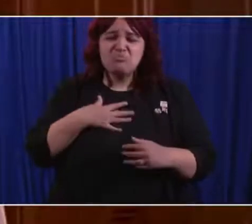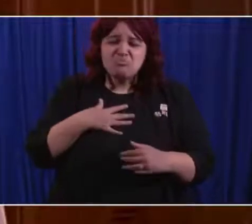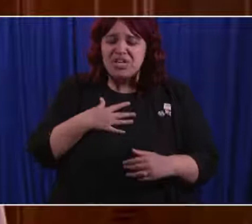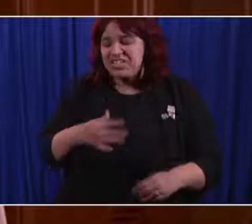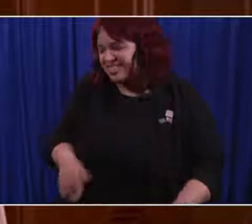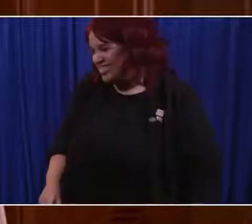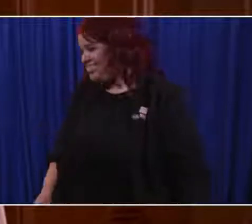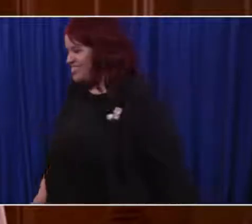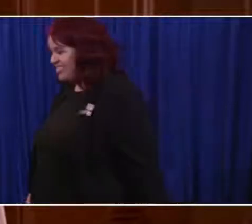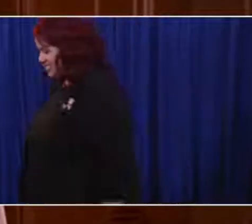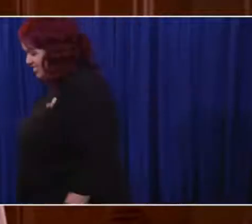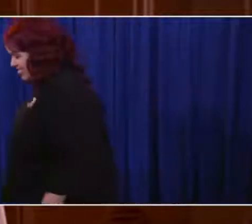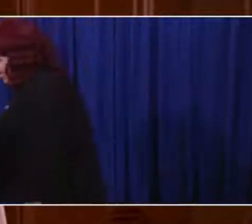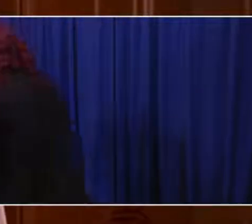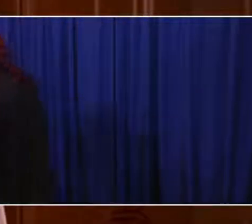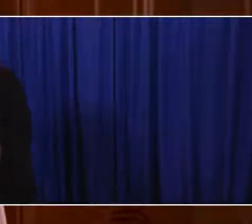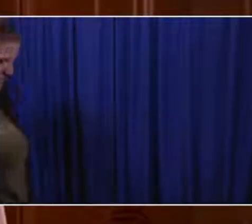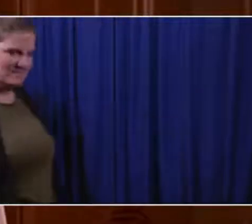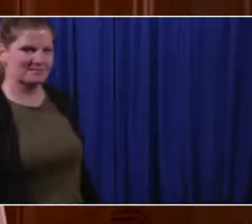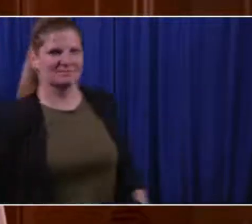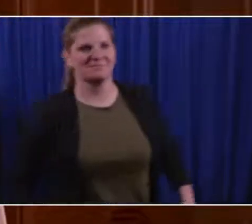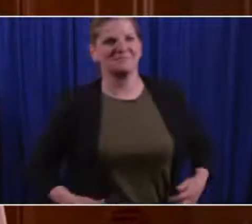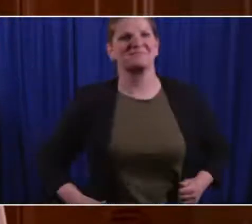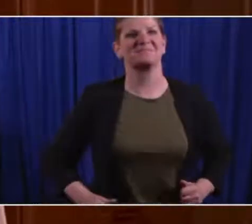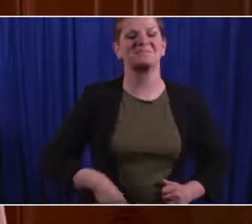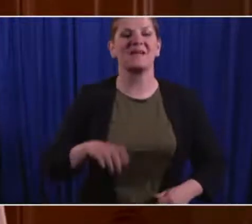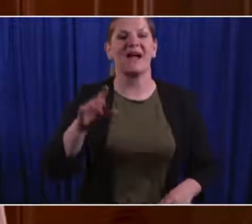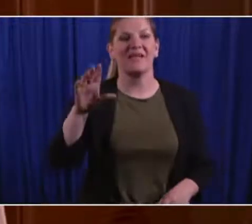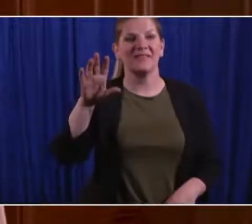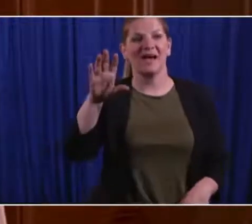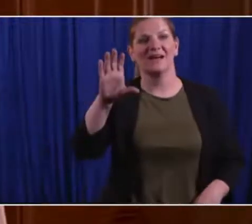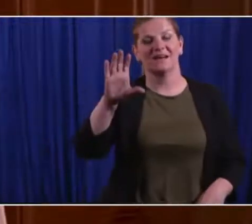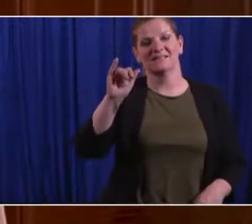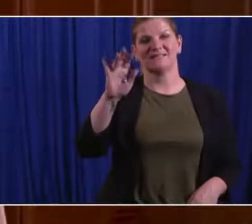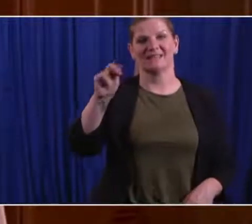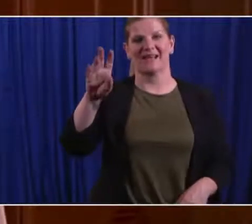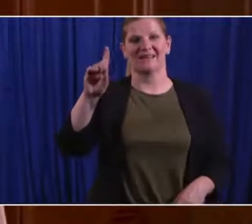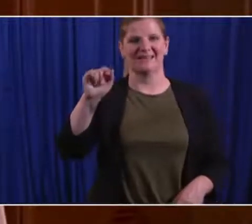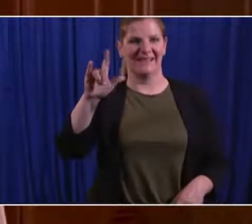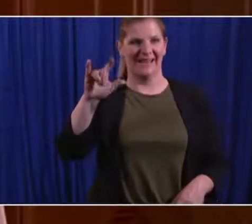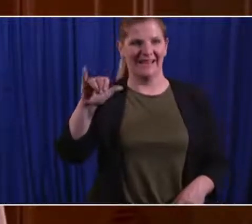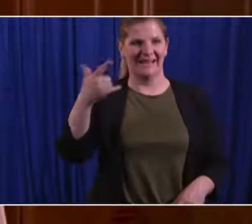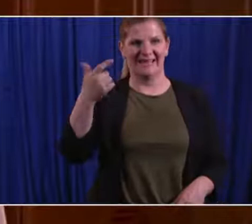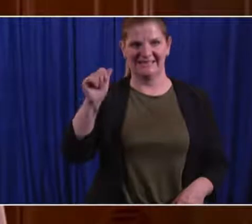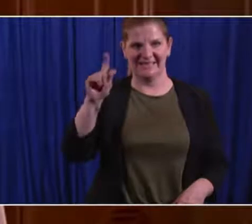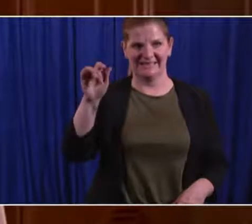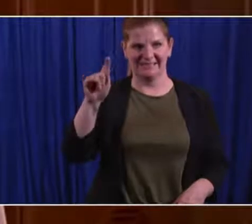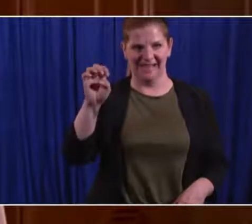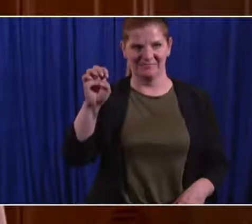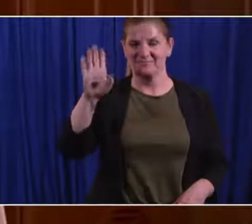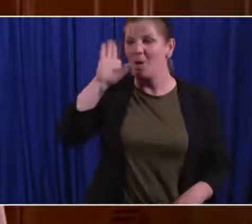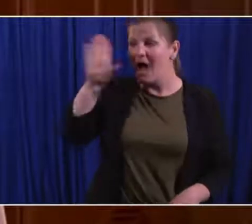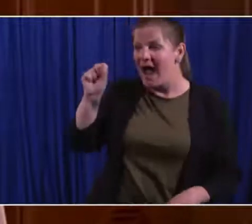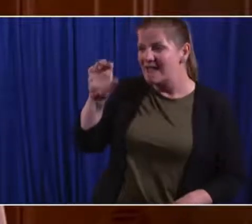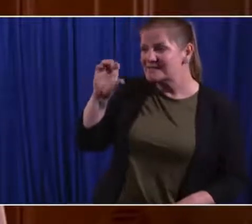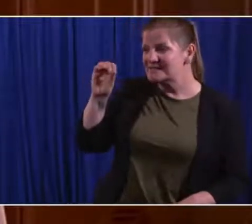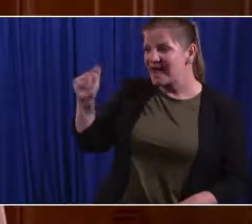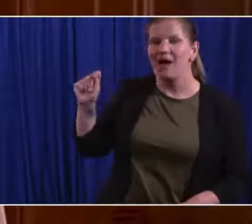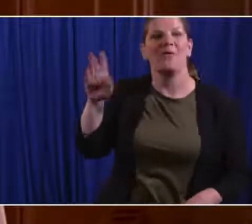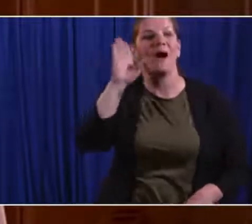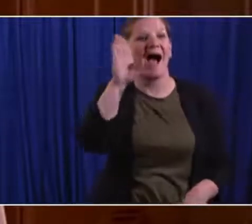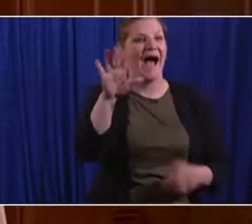Next question is from Scott Hallis at the Xenia Daily Gazette. Hey, Scott. Hey, Governor, how are you? I'm good, sir.